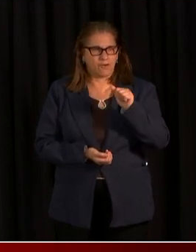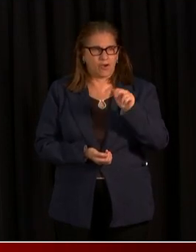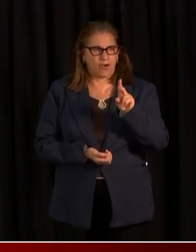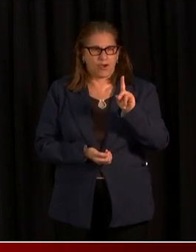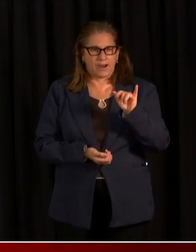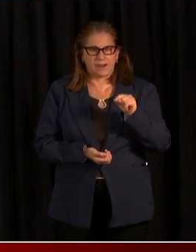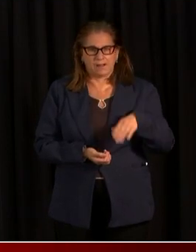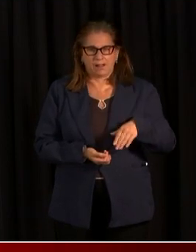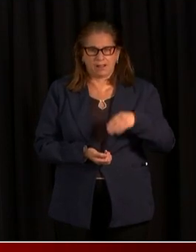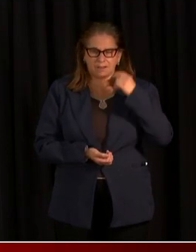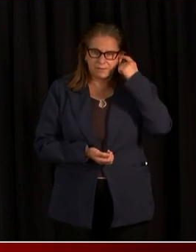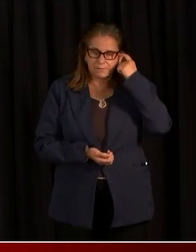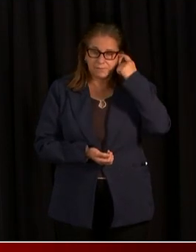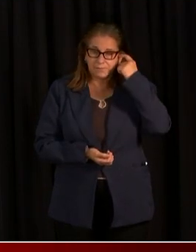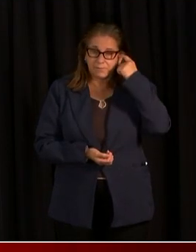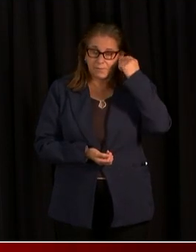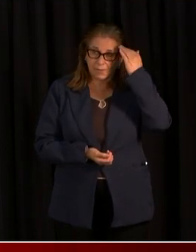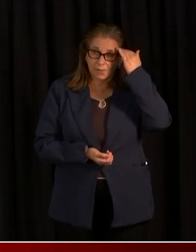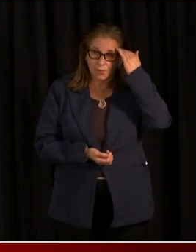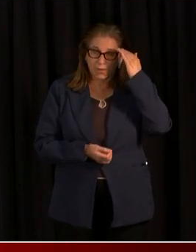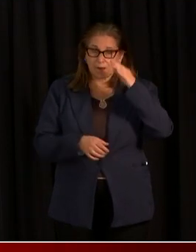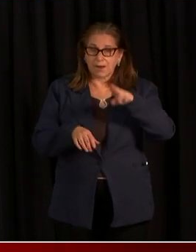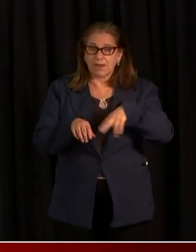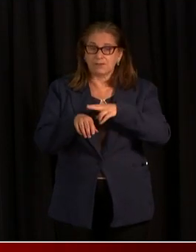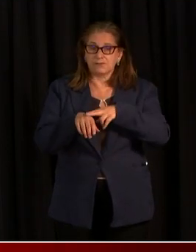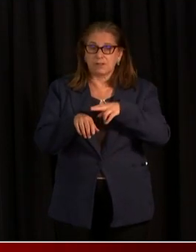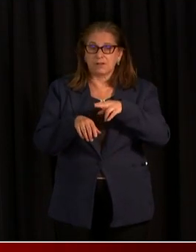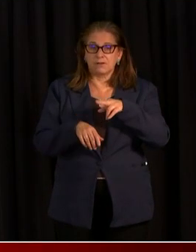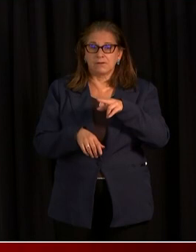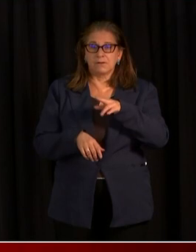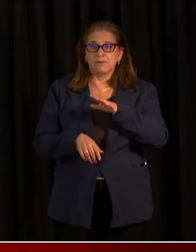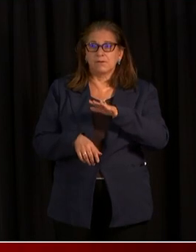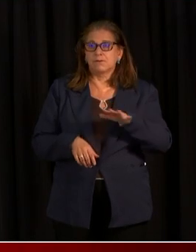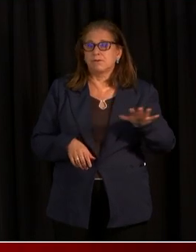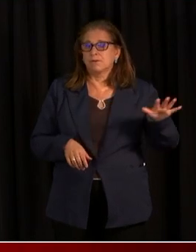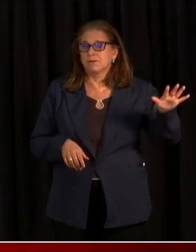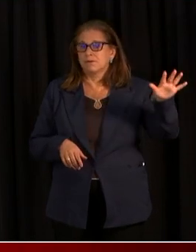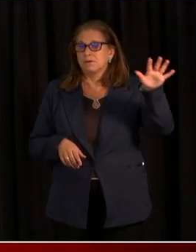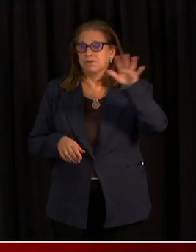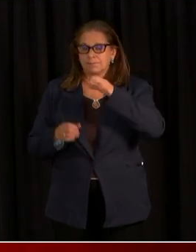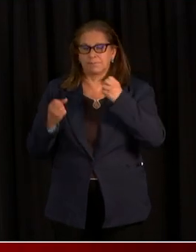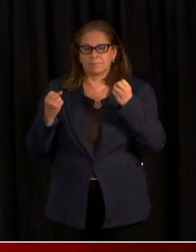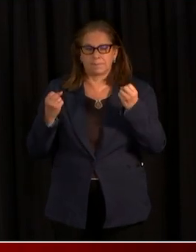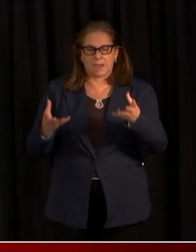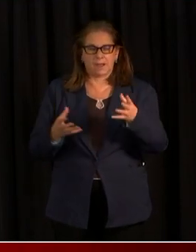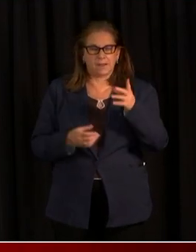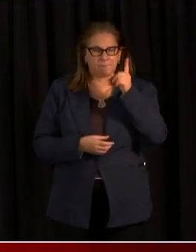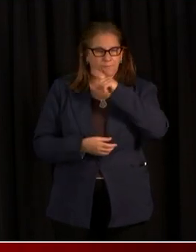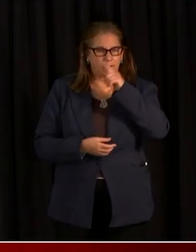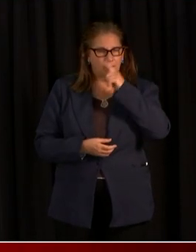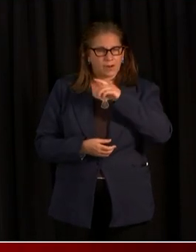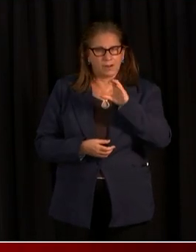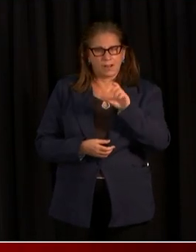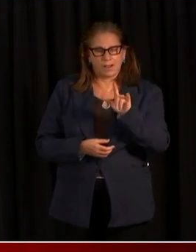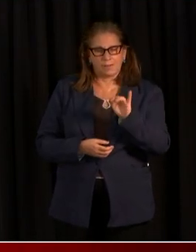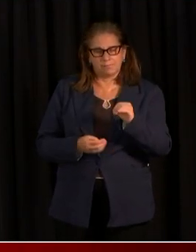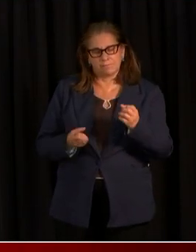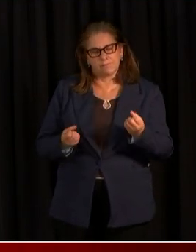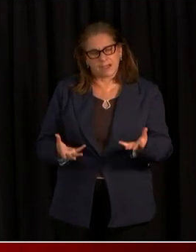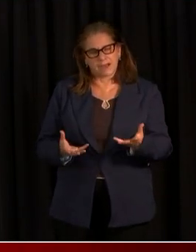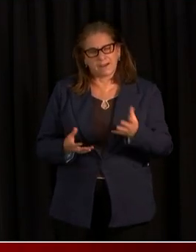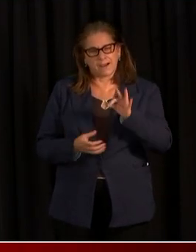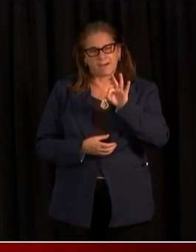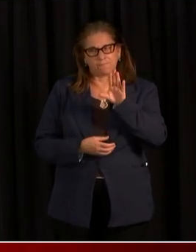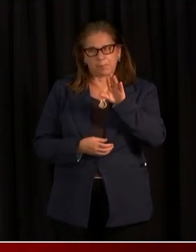aware that there is that the FBI is doing an investigation nationally. So I'll get a